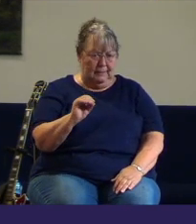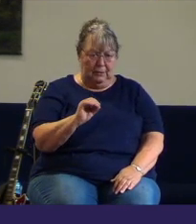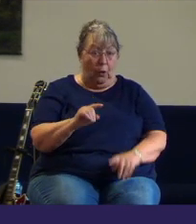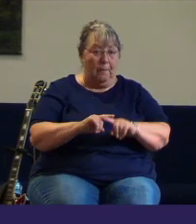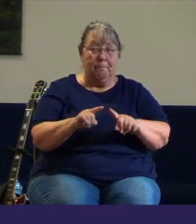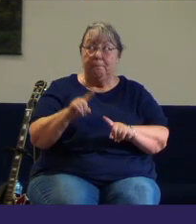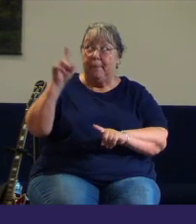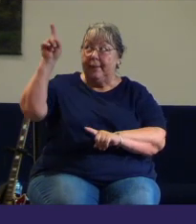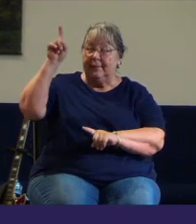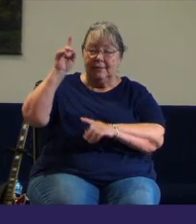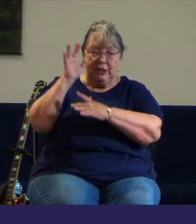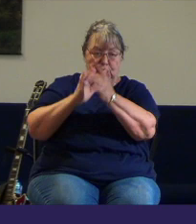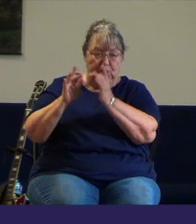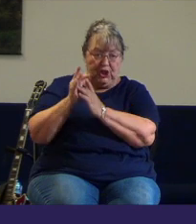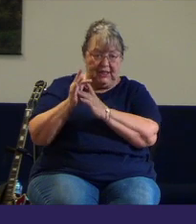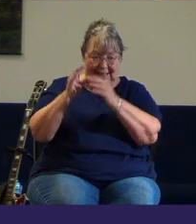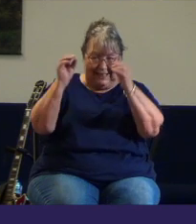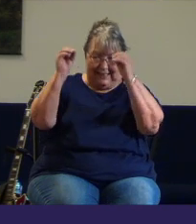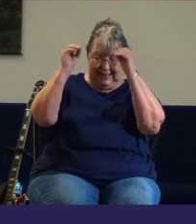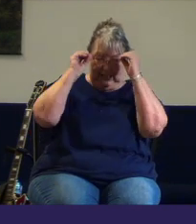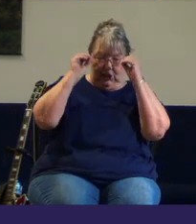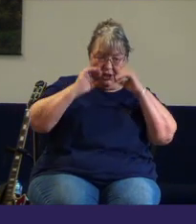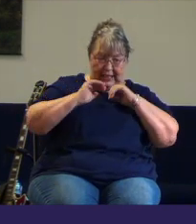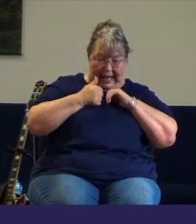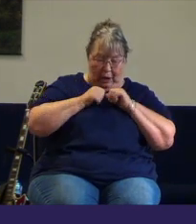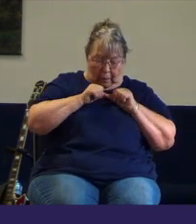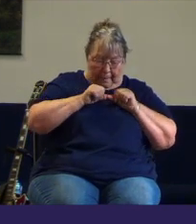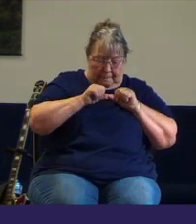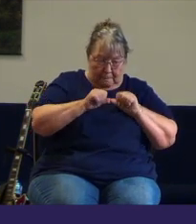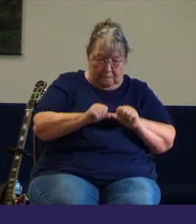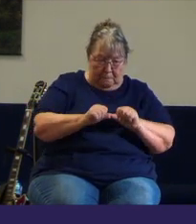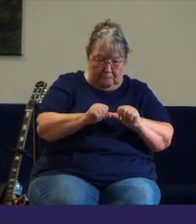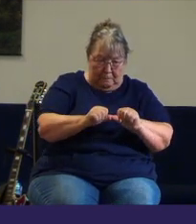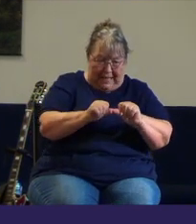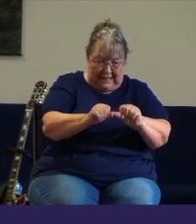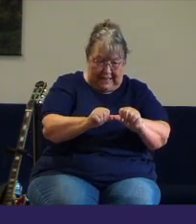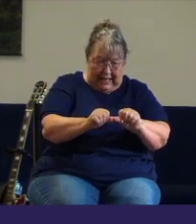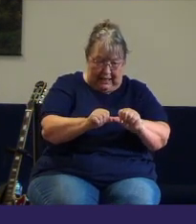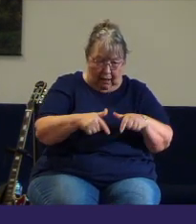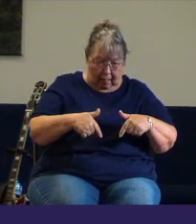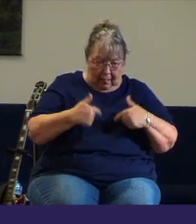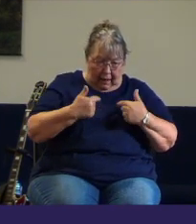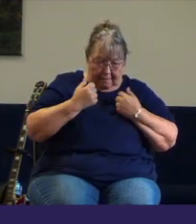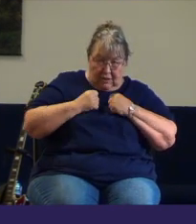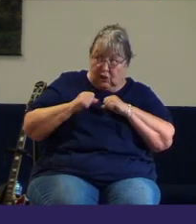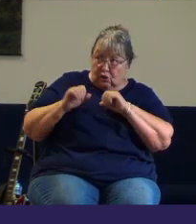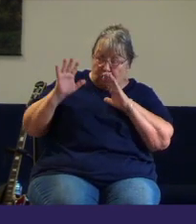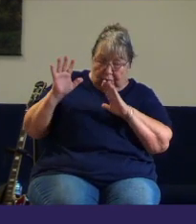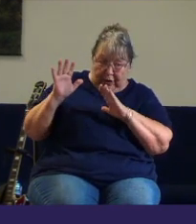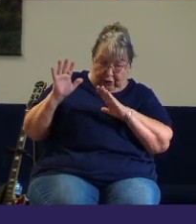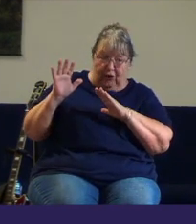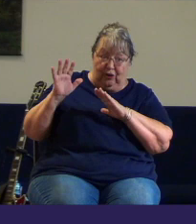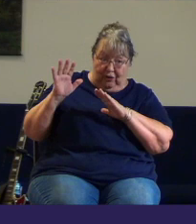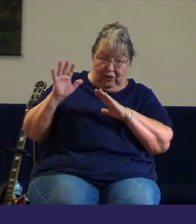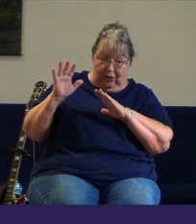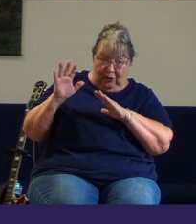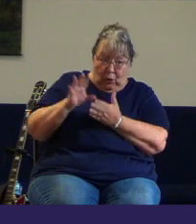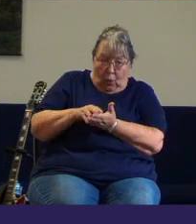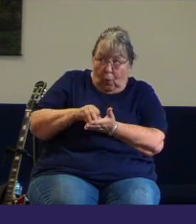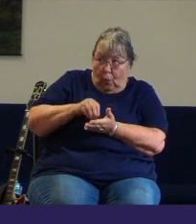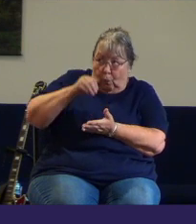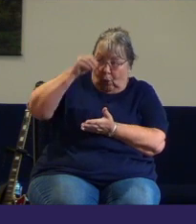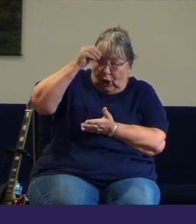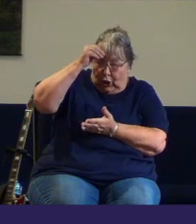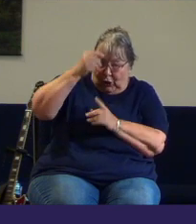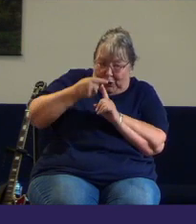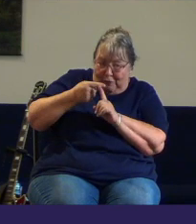life of surrender. How can we maintain a life of surrender? And who better to learn from than